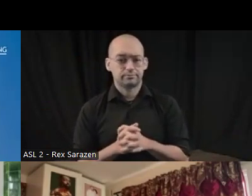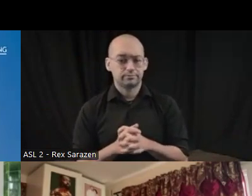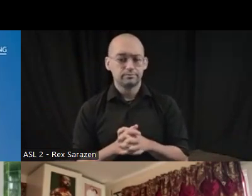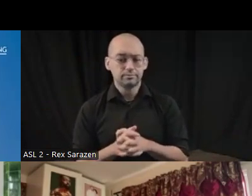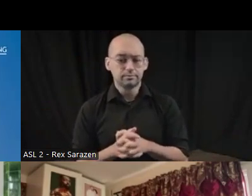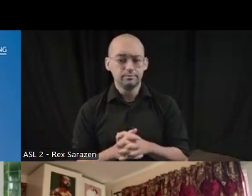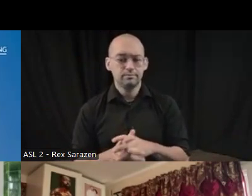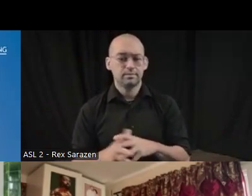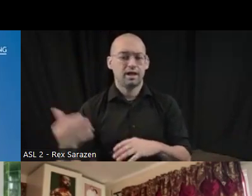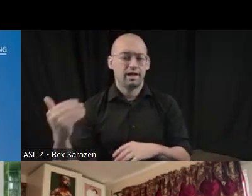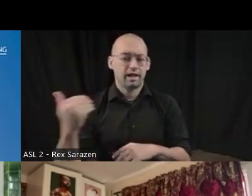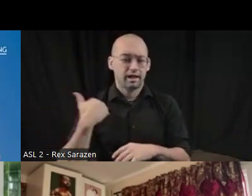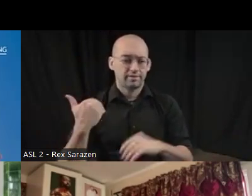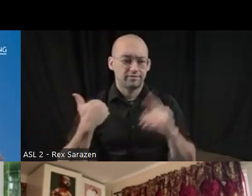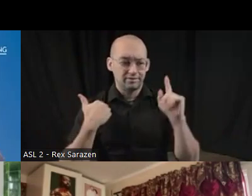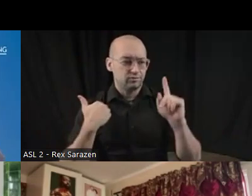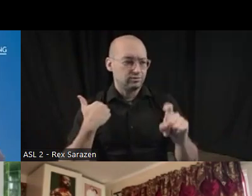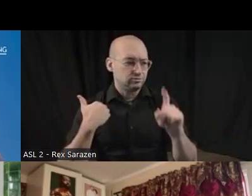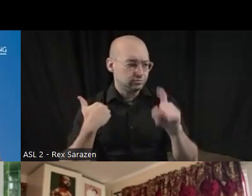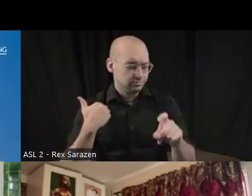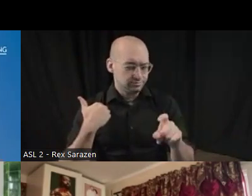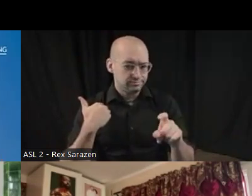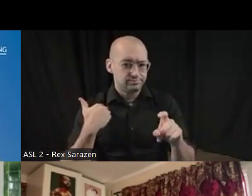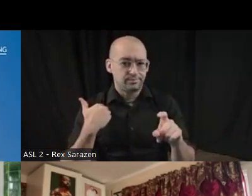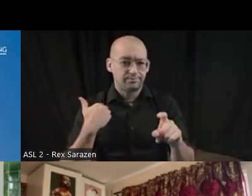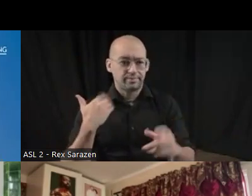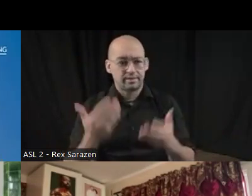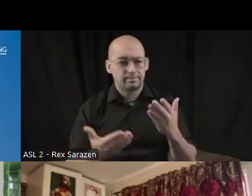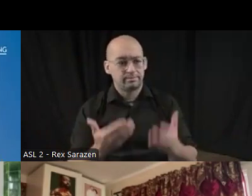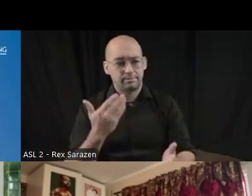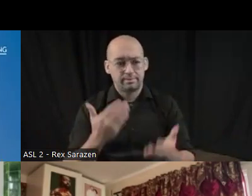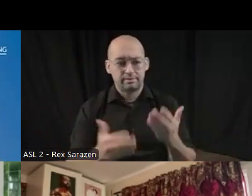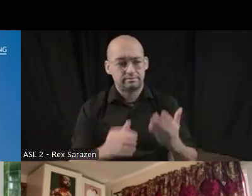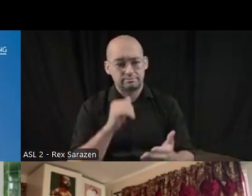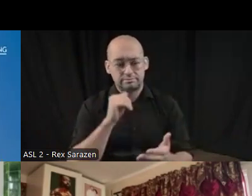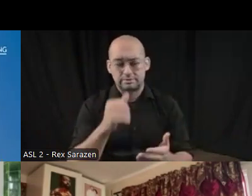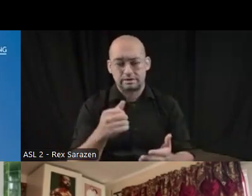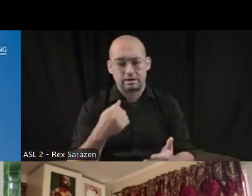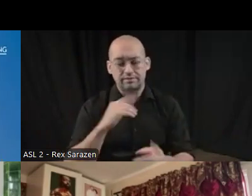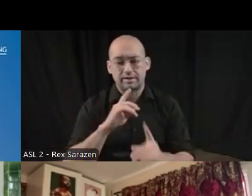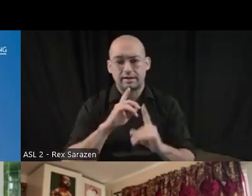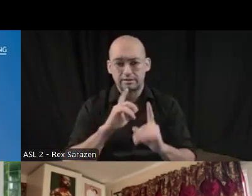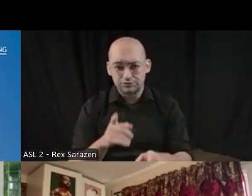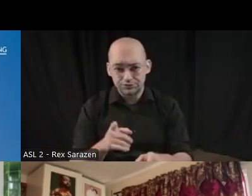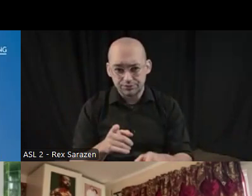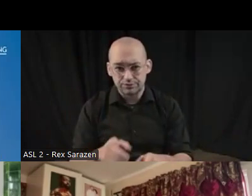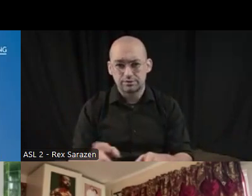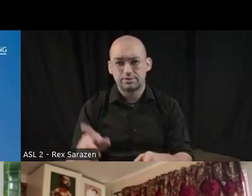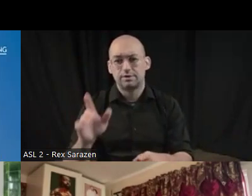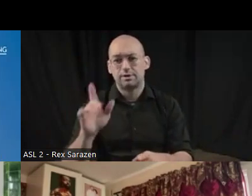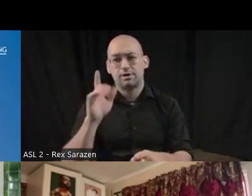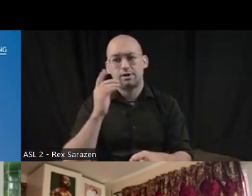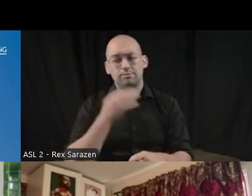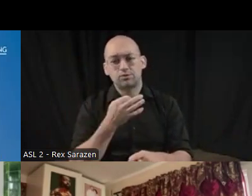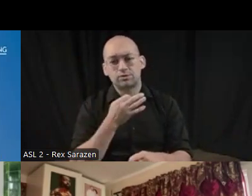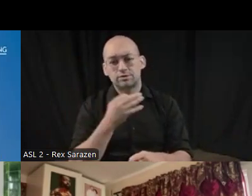I have a question that we might not have the answer to right away, but I'm wondering if from CDA's perspective,